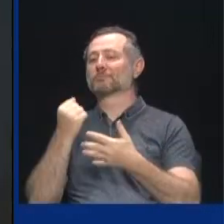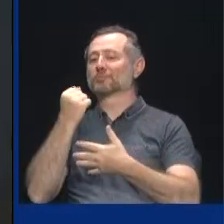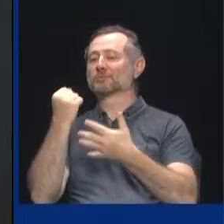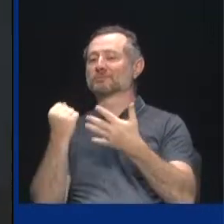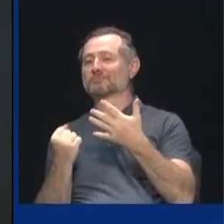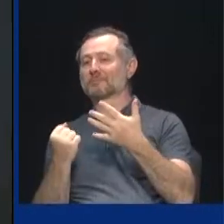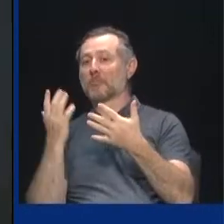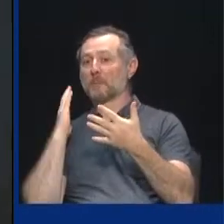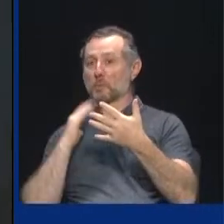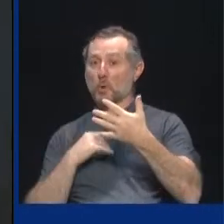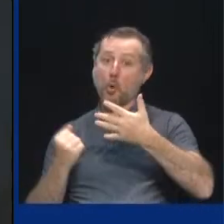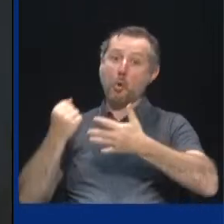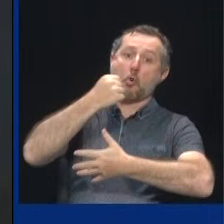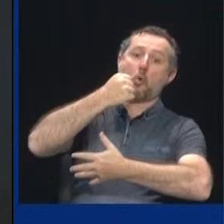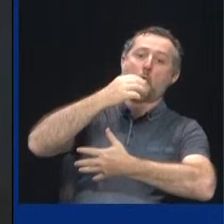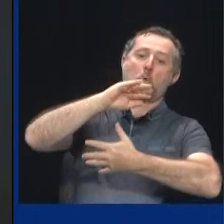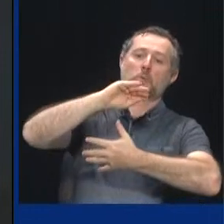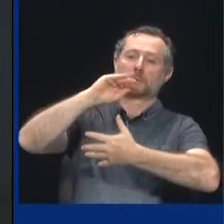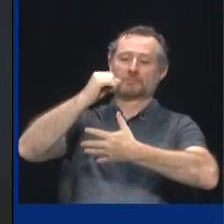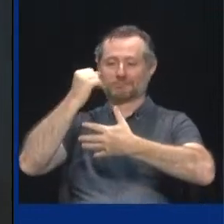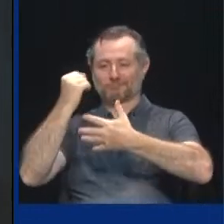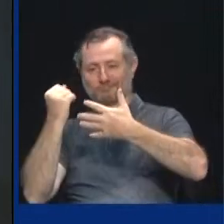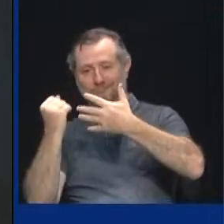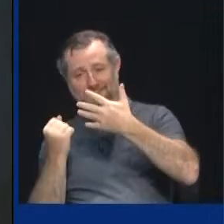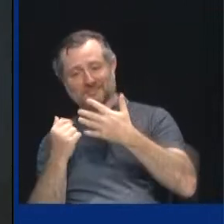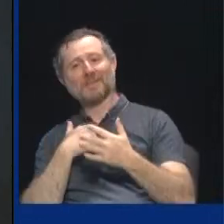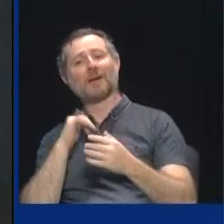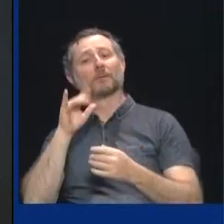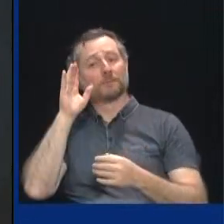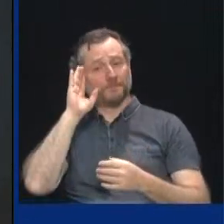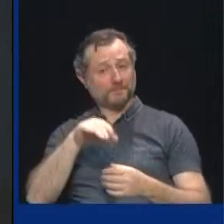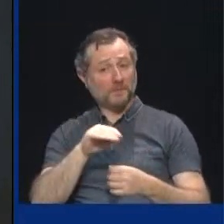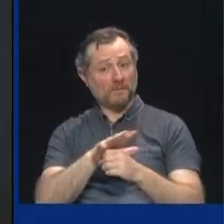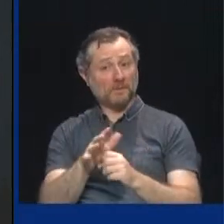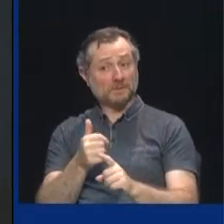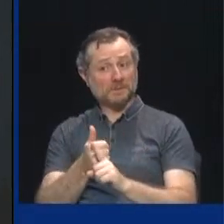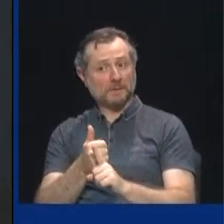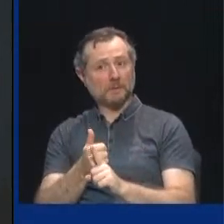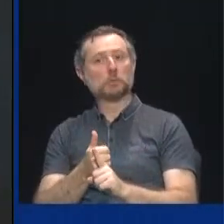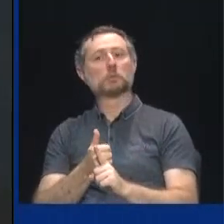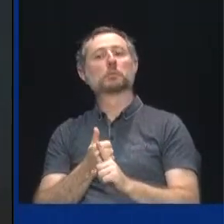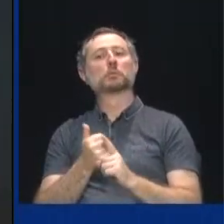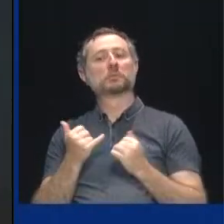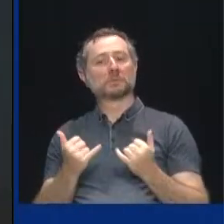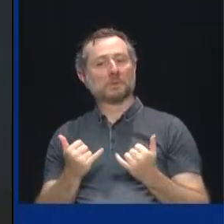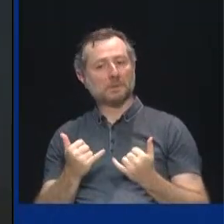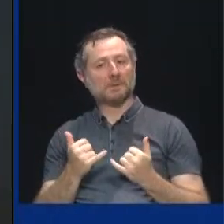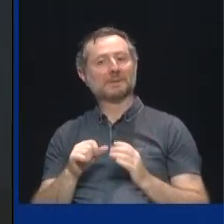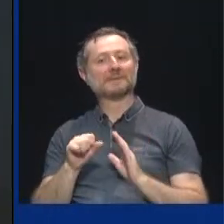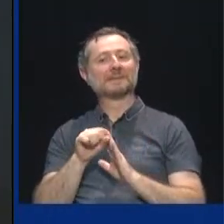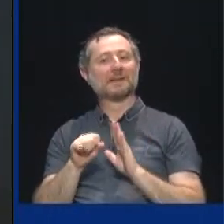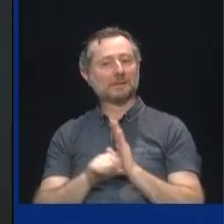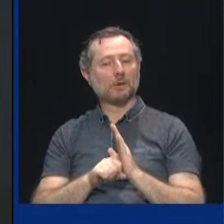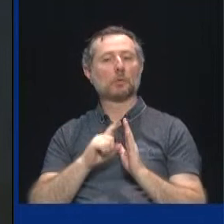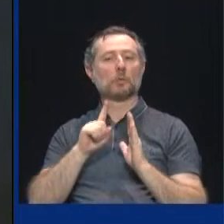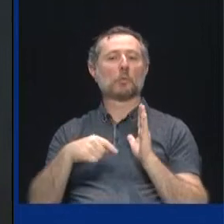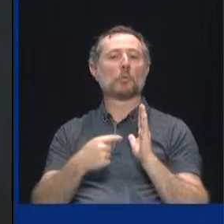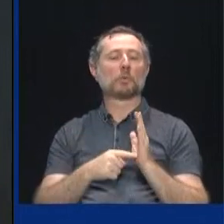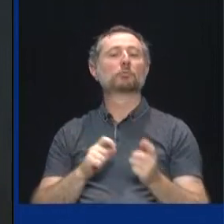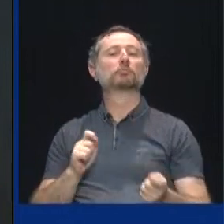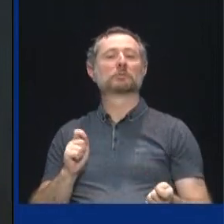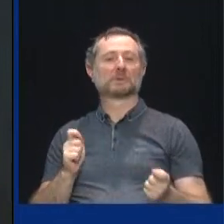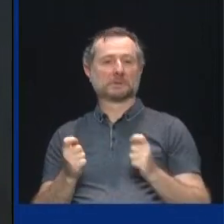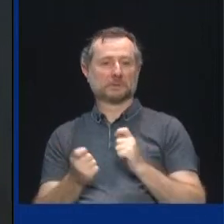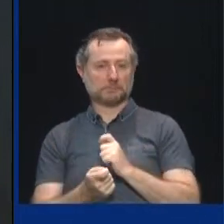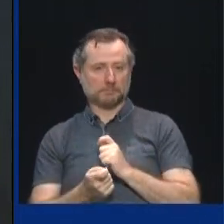also know, COVID now, the state role has changed on COVID, right?